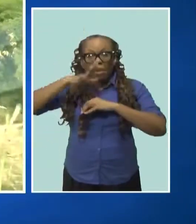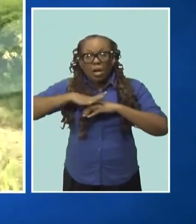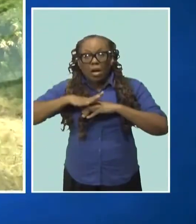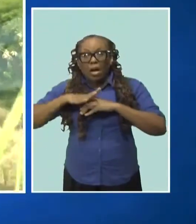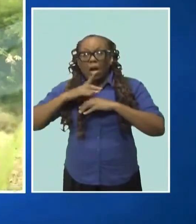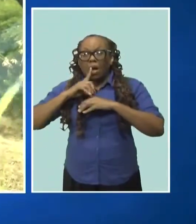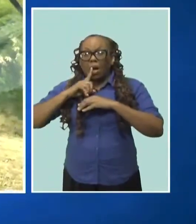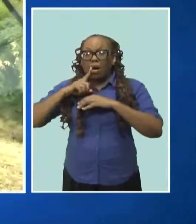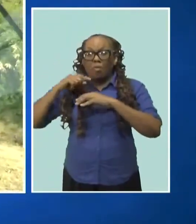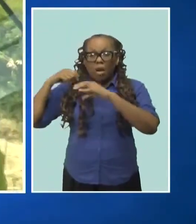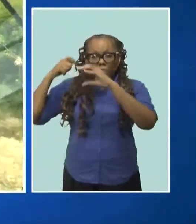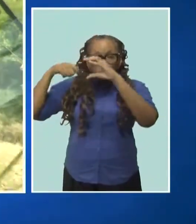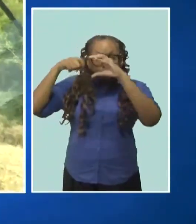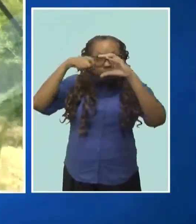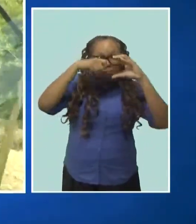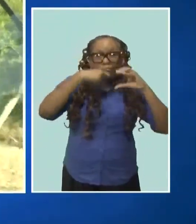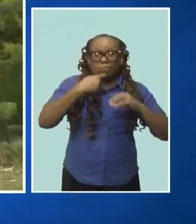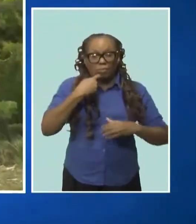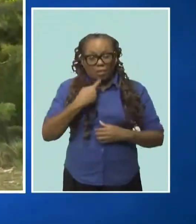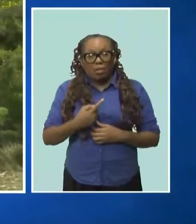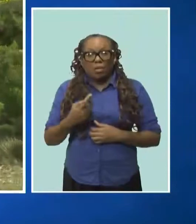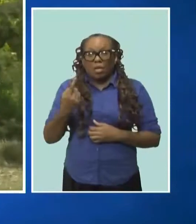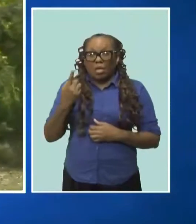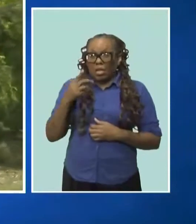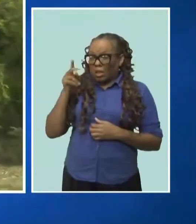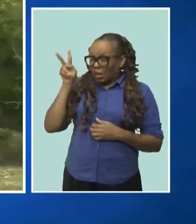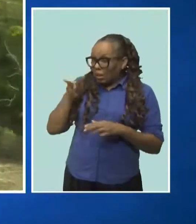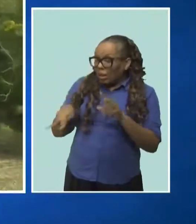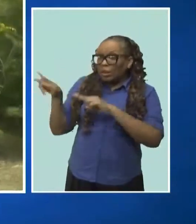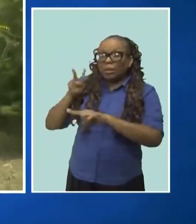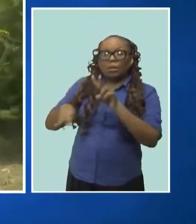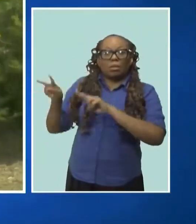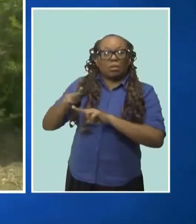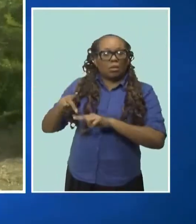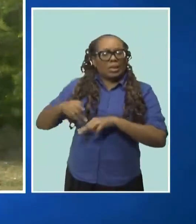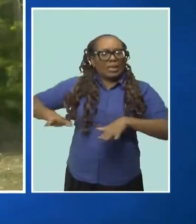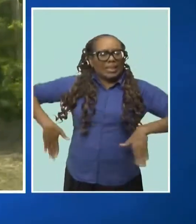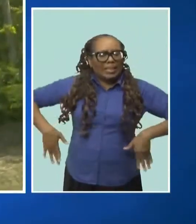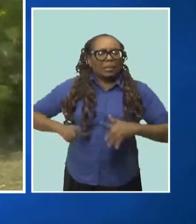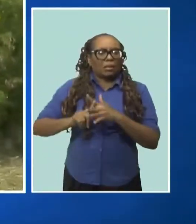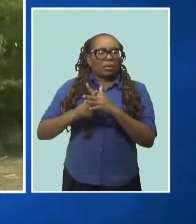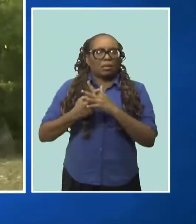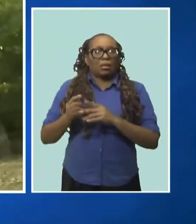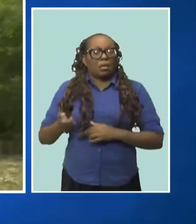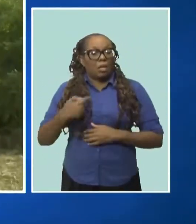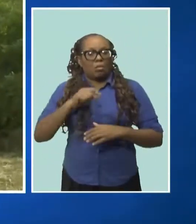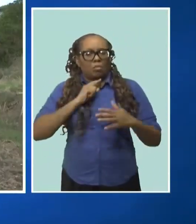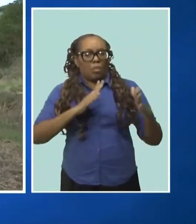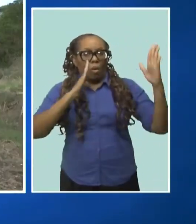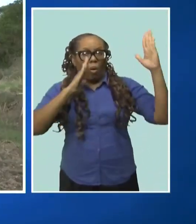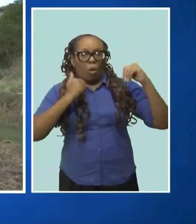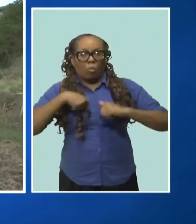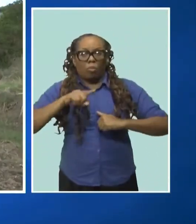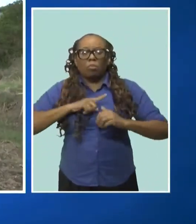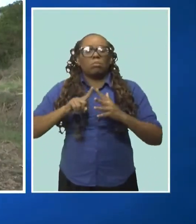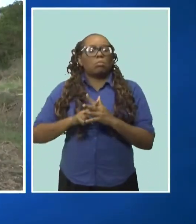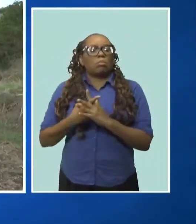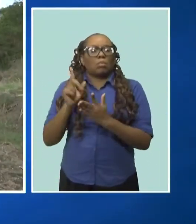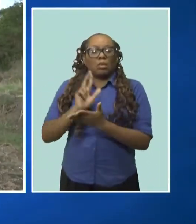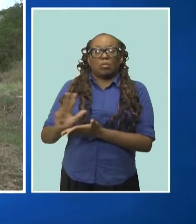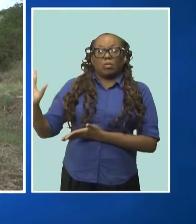Mayor said rotting had started to set in on the cane because of the late start. I was hoping we could have started about 3 weeks